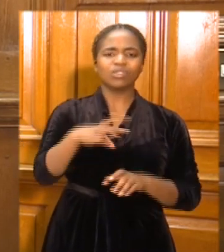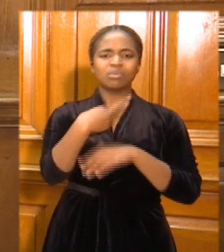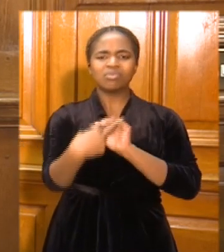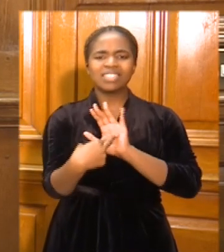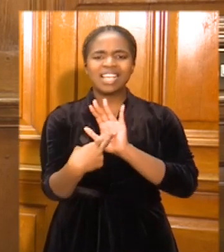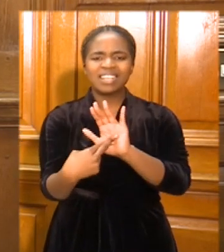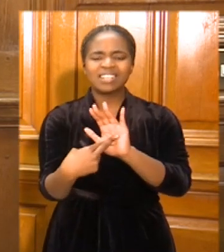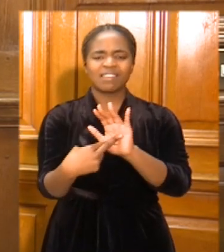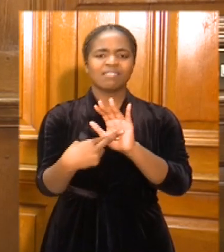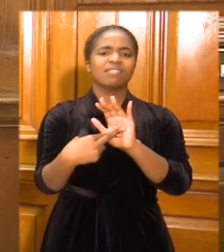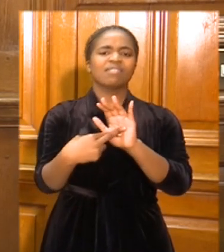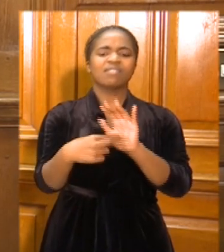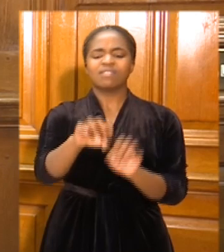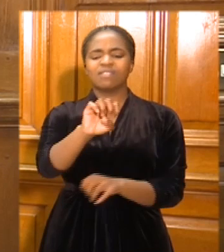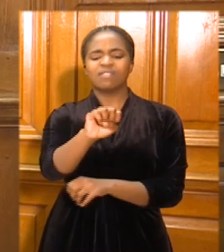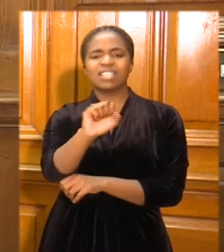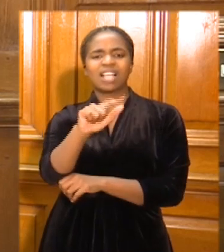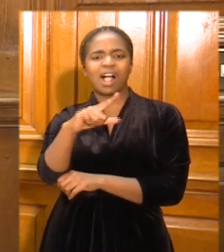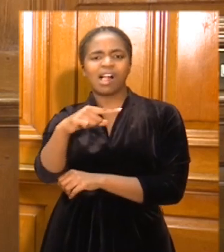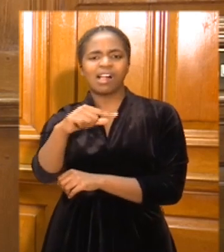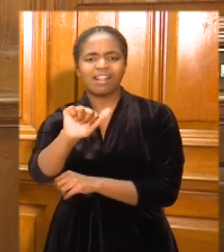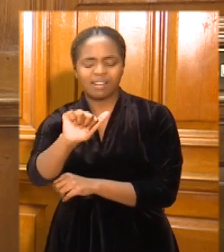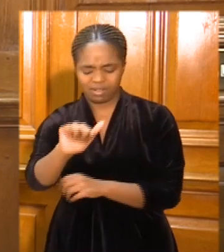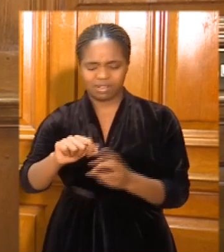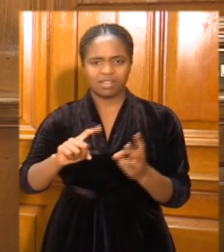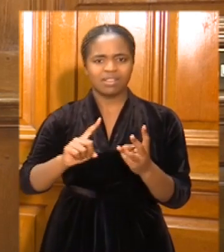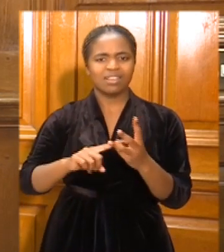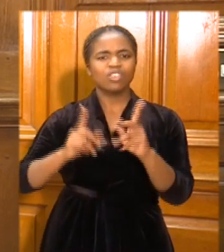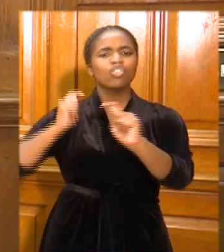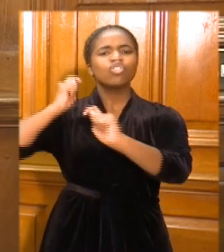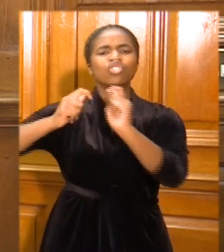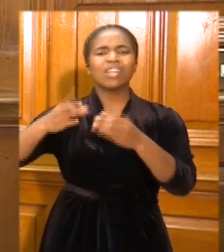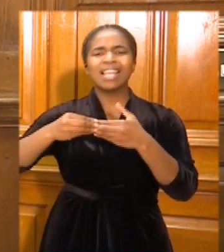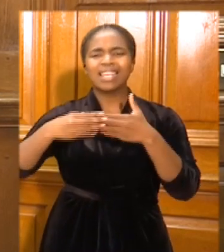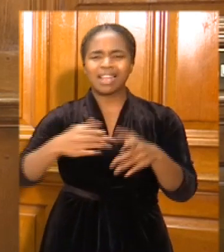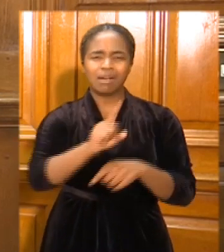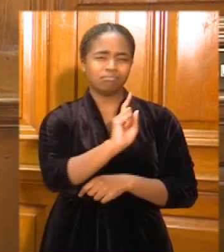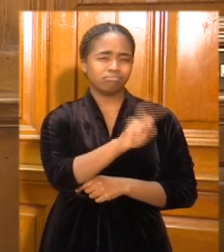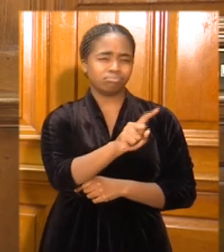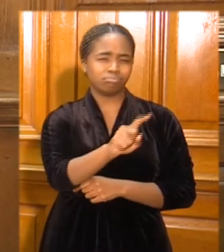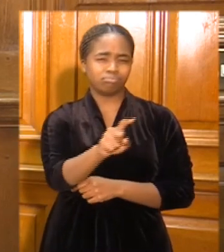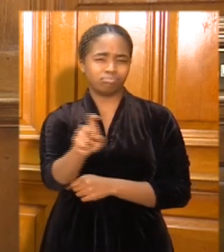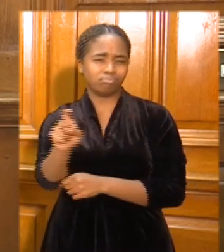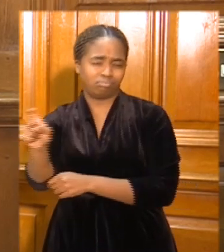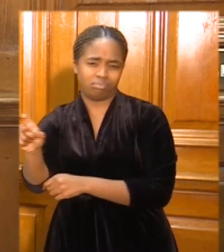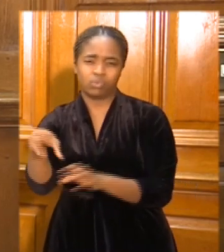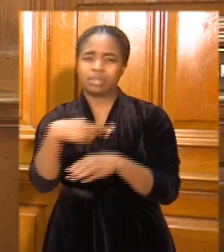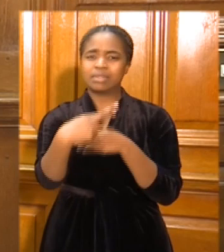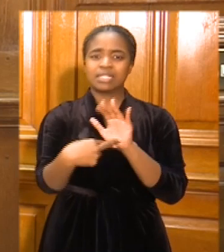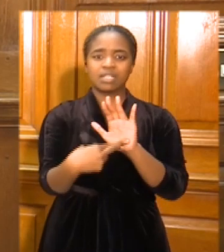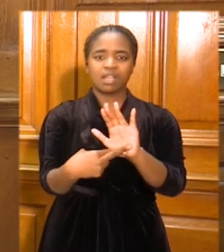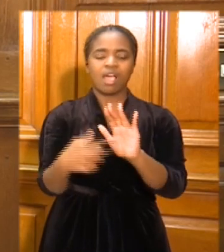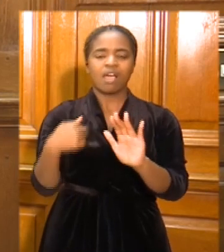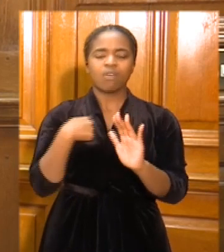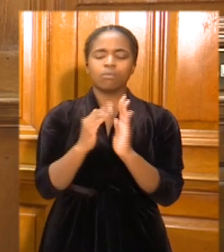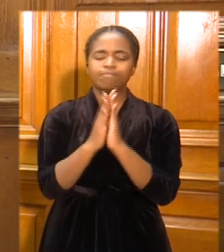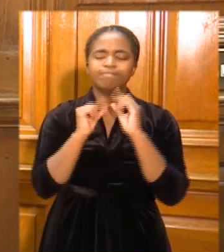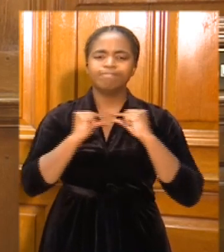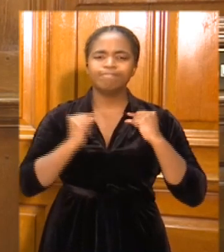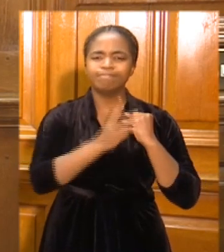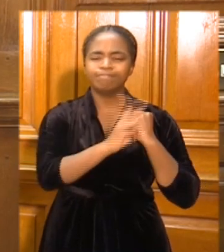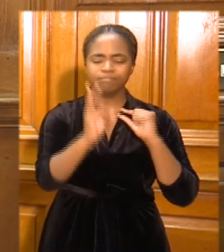SALGA, the traditional leaders in our country, and representatives of the interfaith